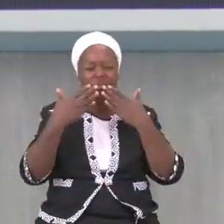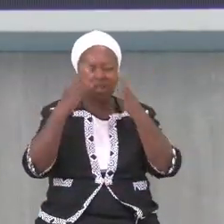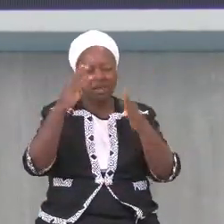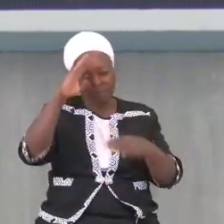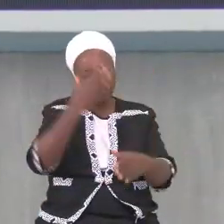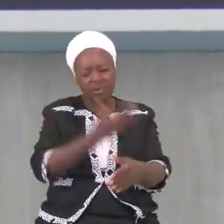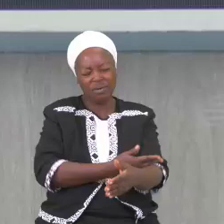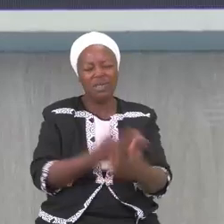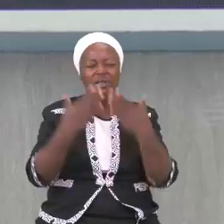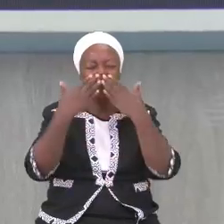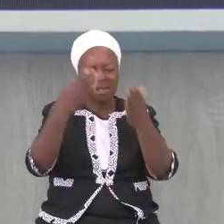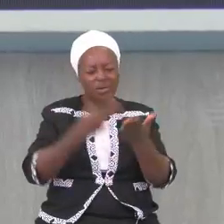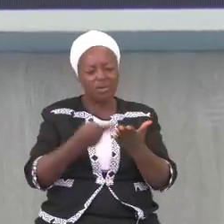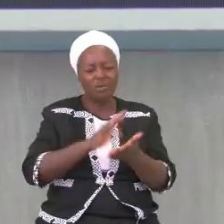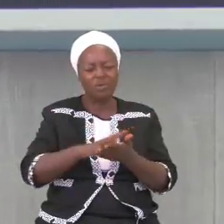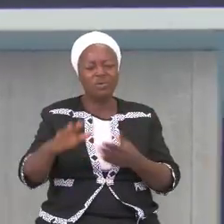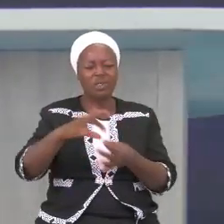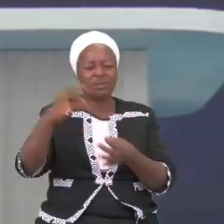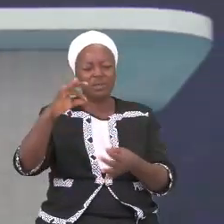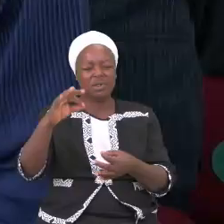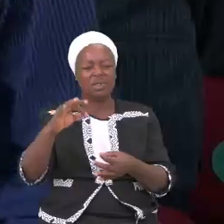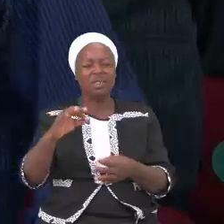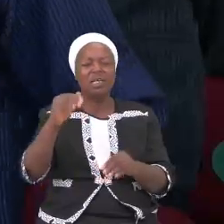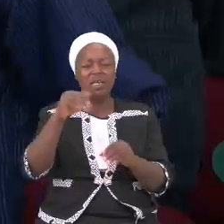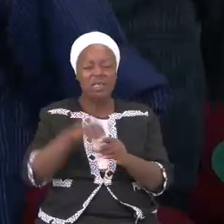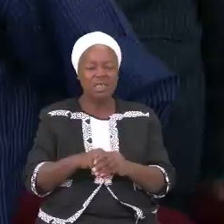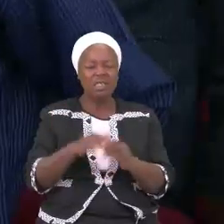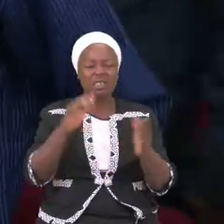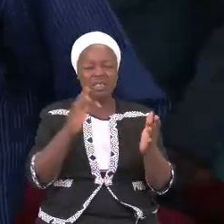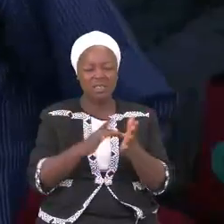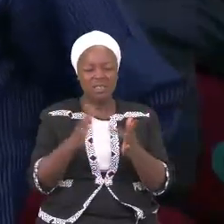In Jesus' name, we pray. Amen.